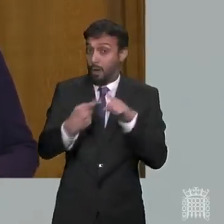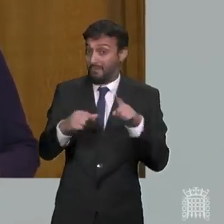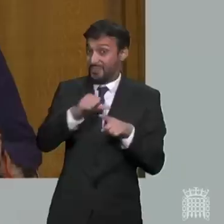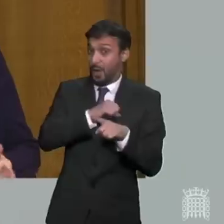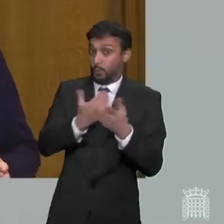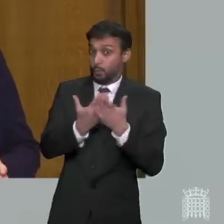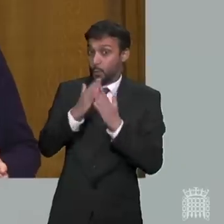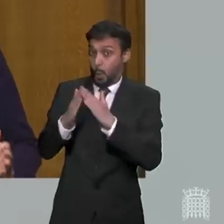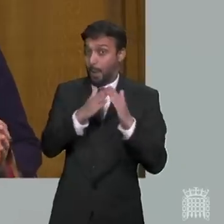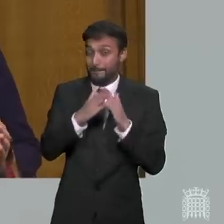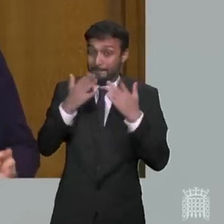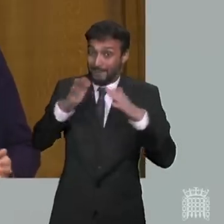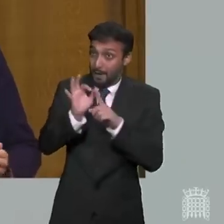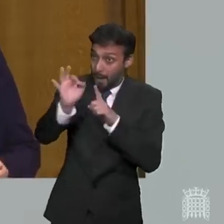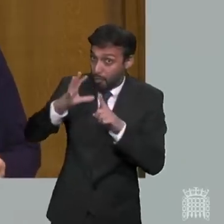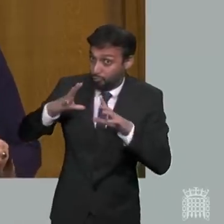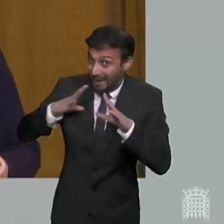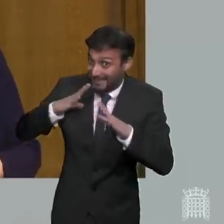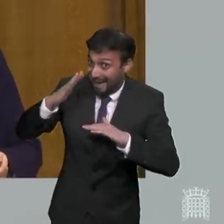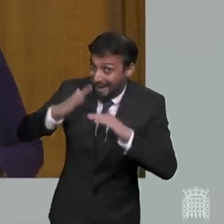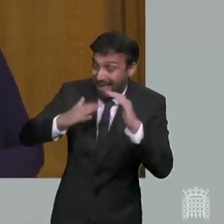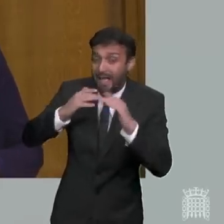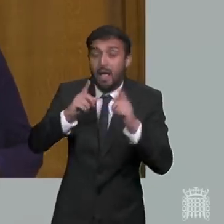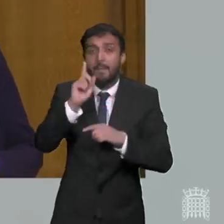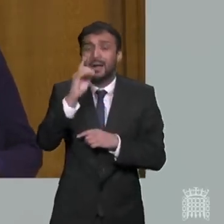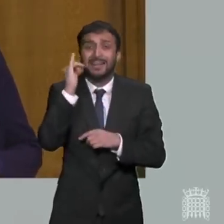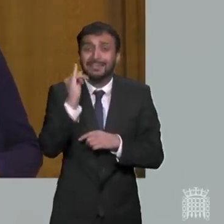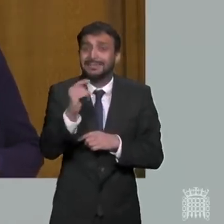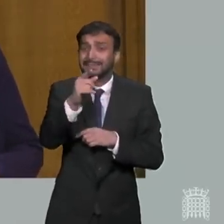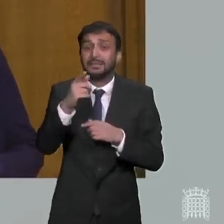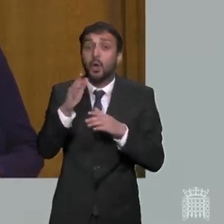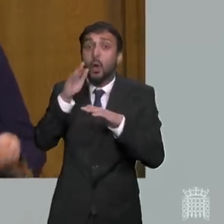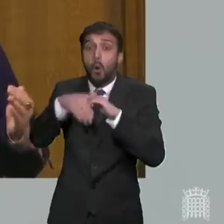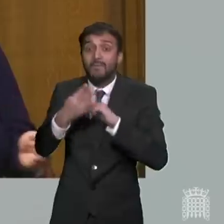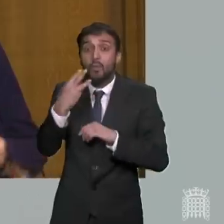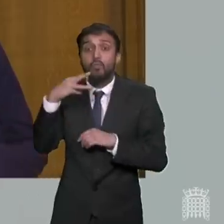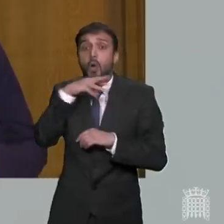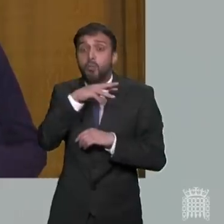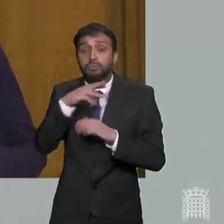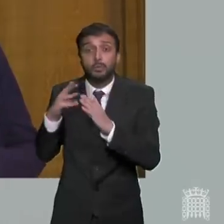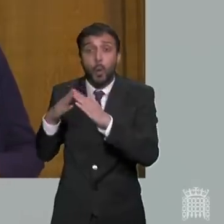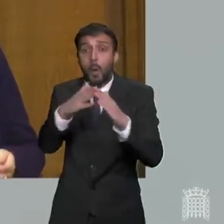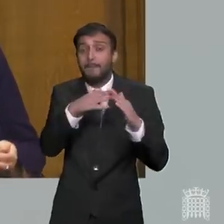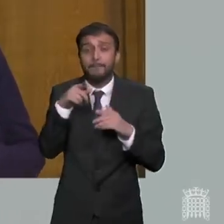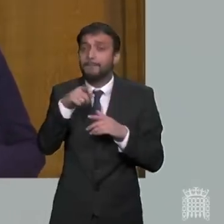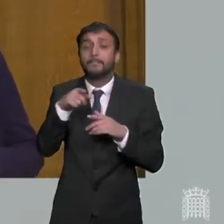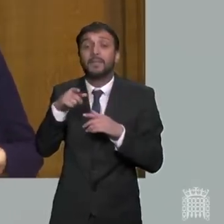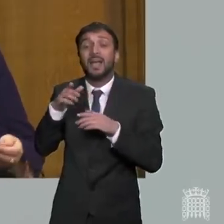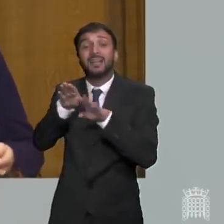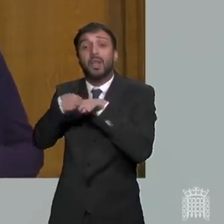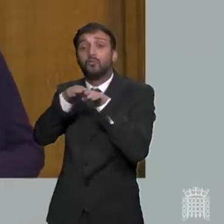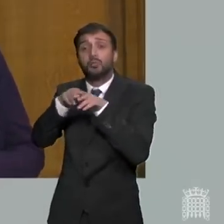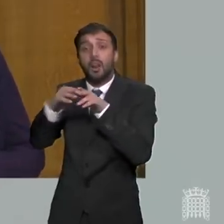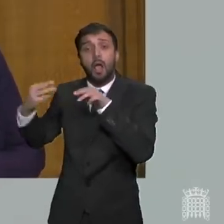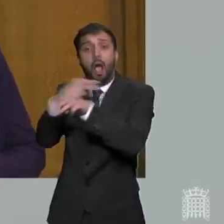go. However, there is a standing objection to any development over 300 homes from National Highways because of the impact